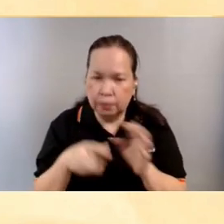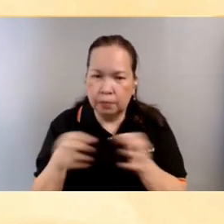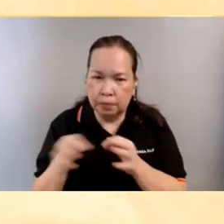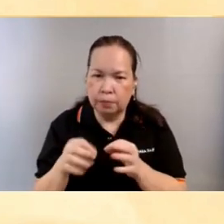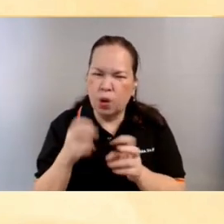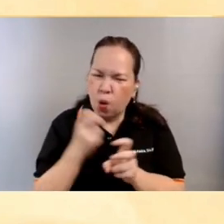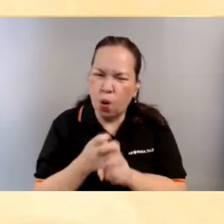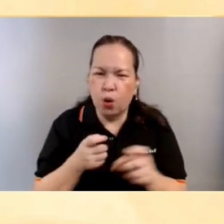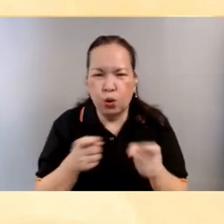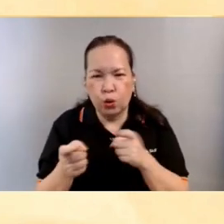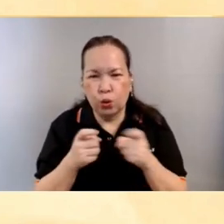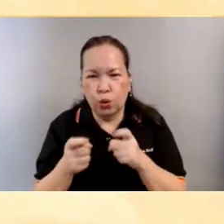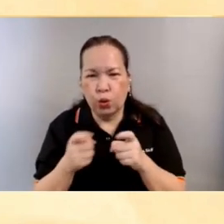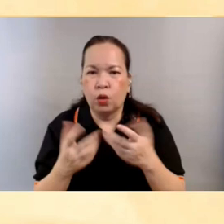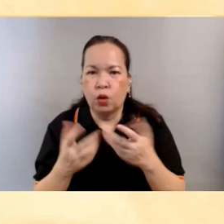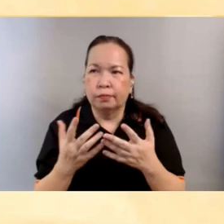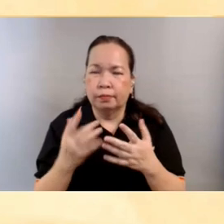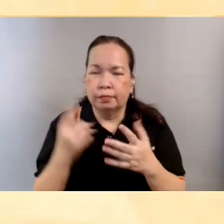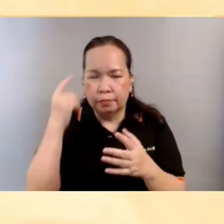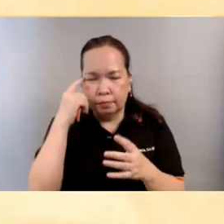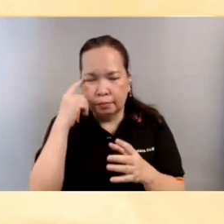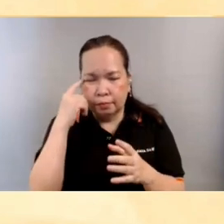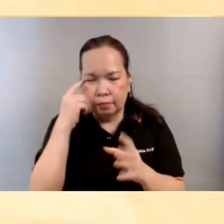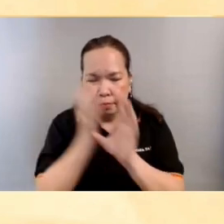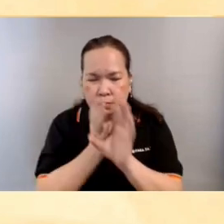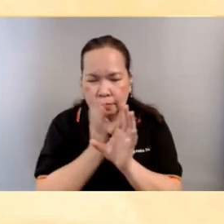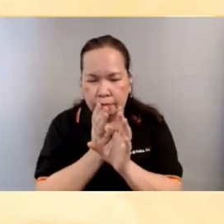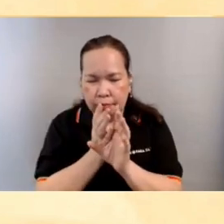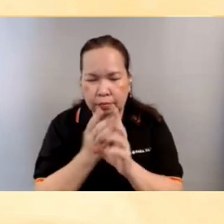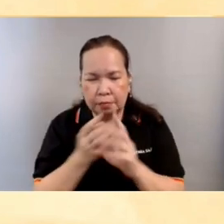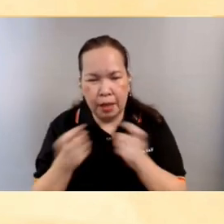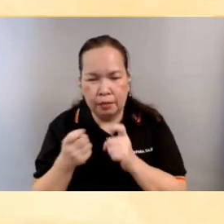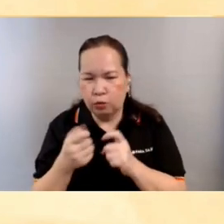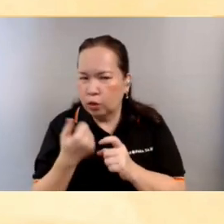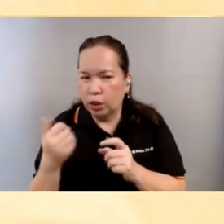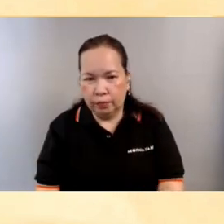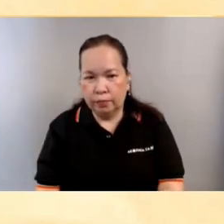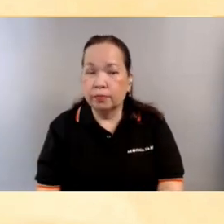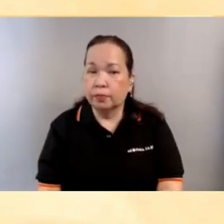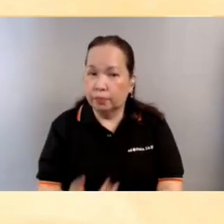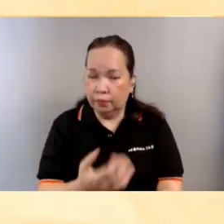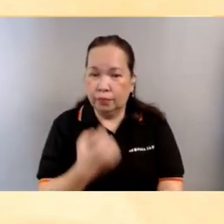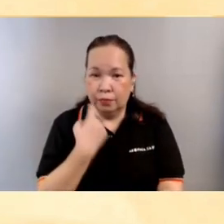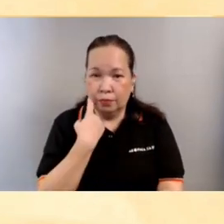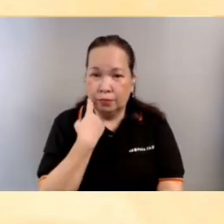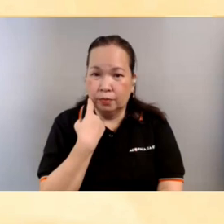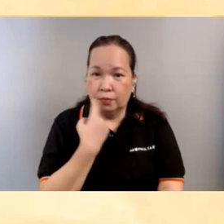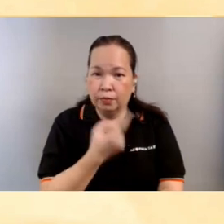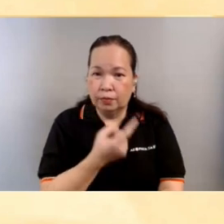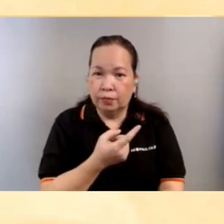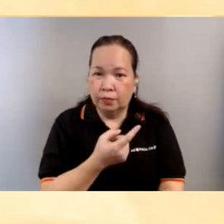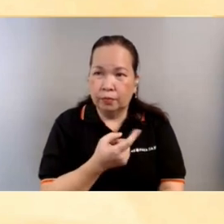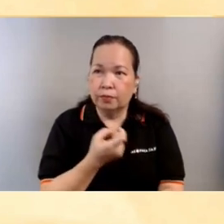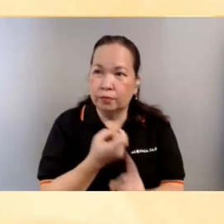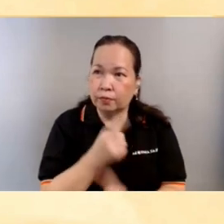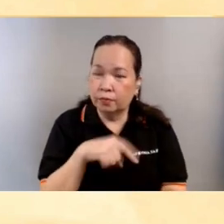difficult disorders to treat for any professional. Okay, so taking it from